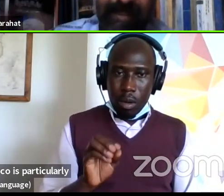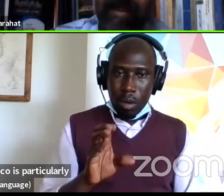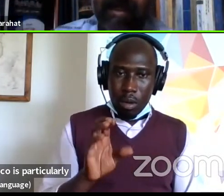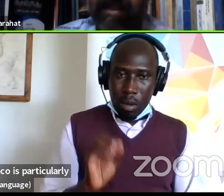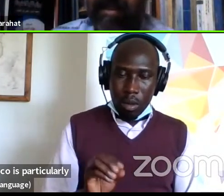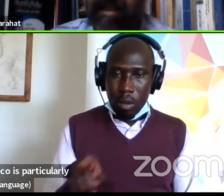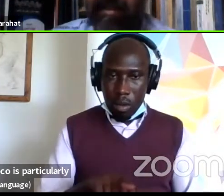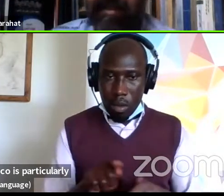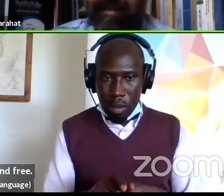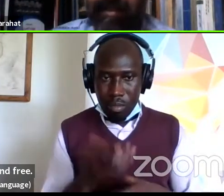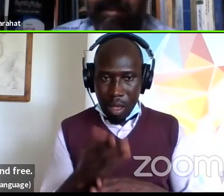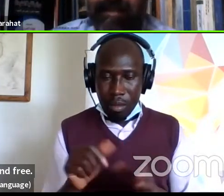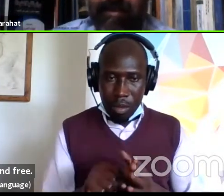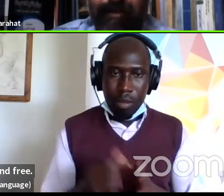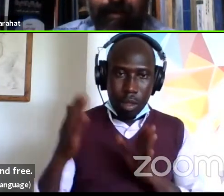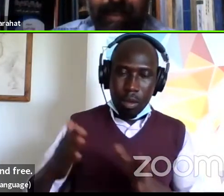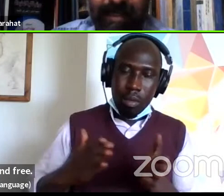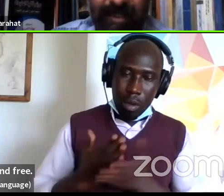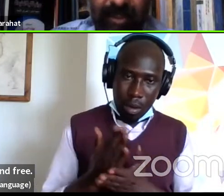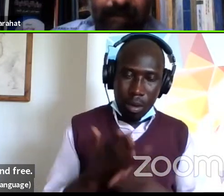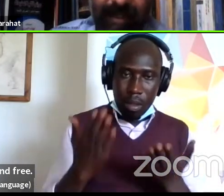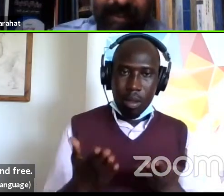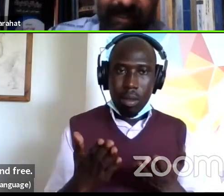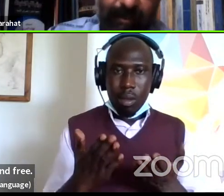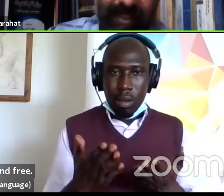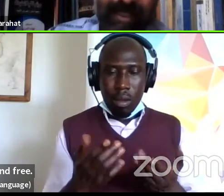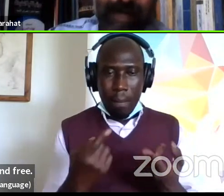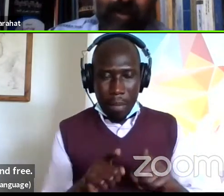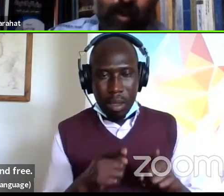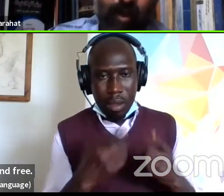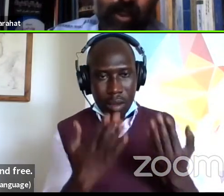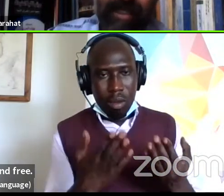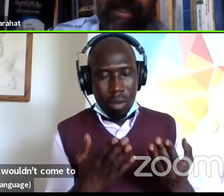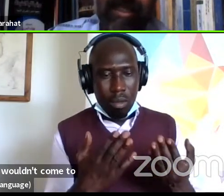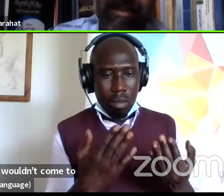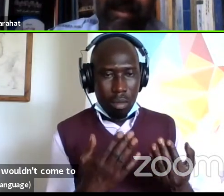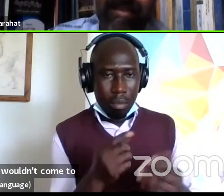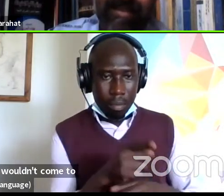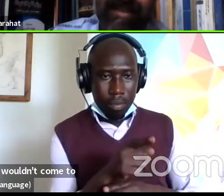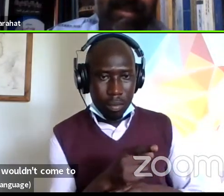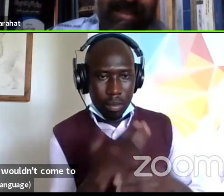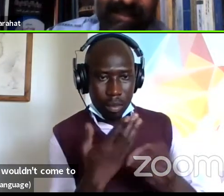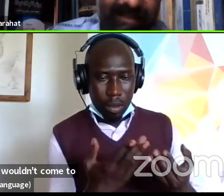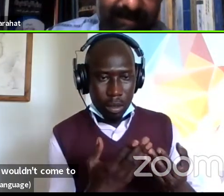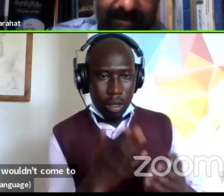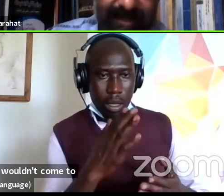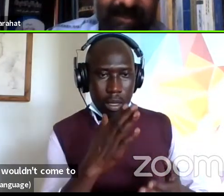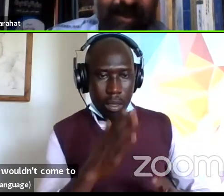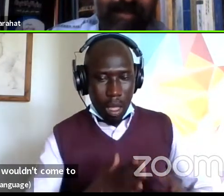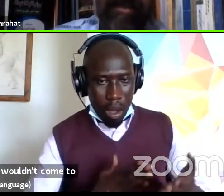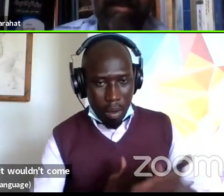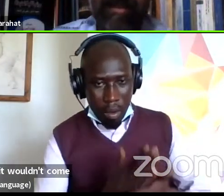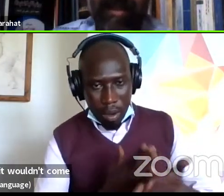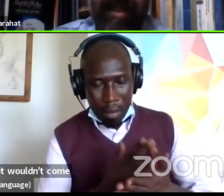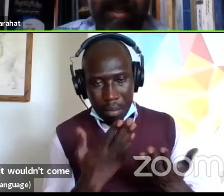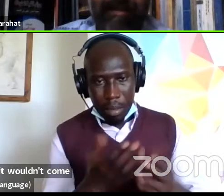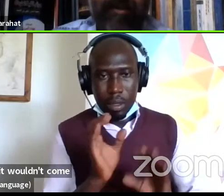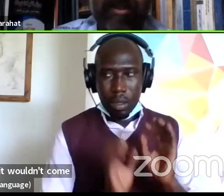as free in terms of human rights in general. But when it comes to digital rights, it's